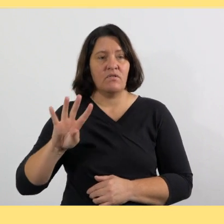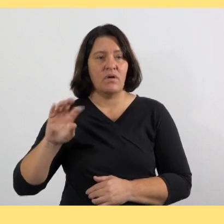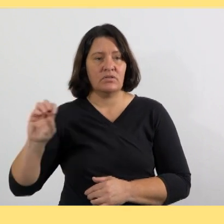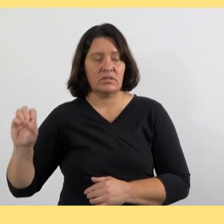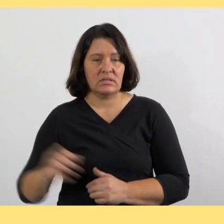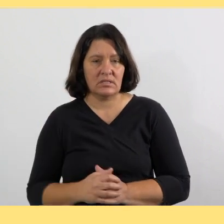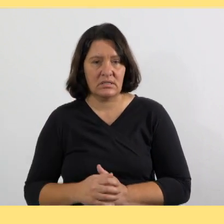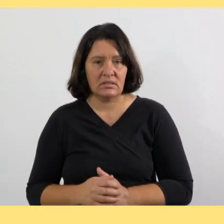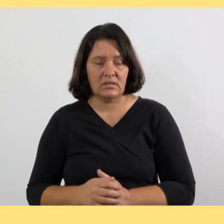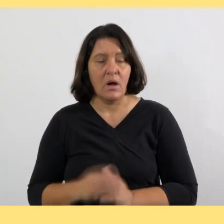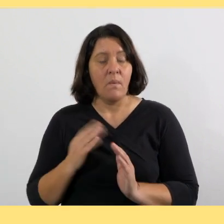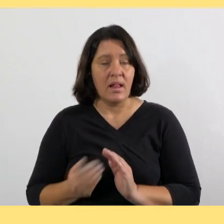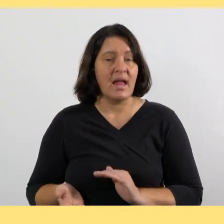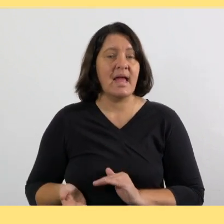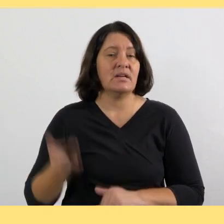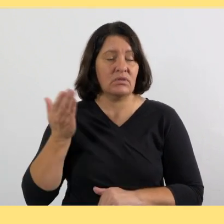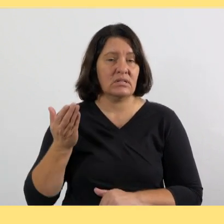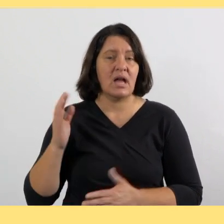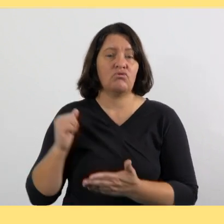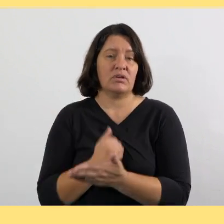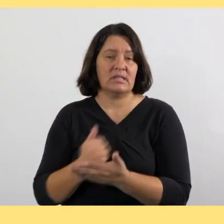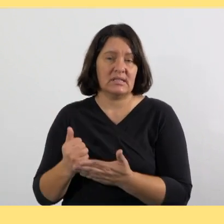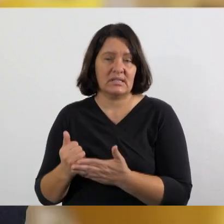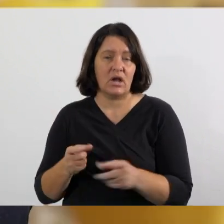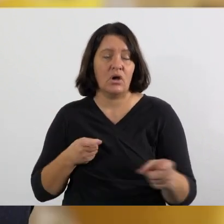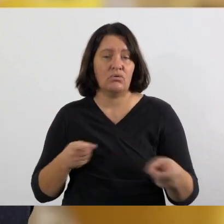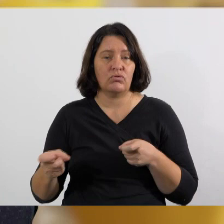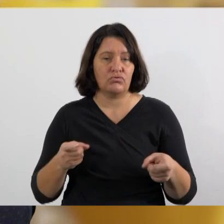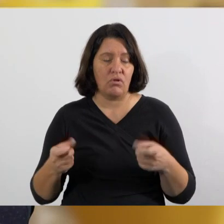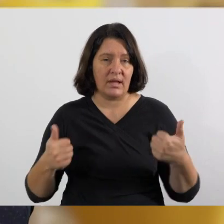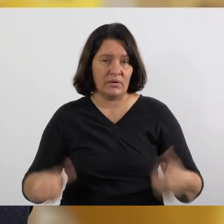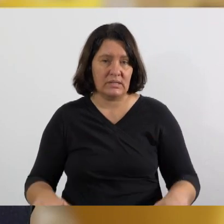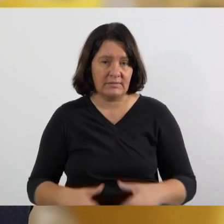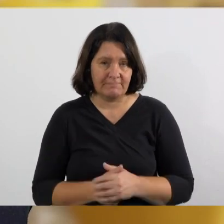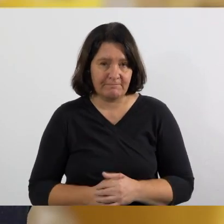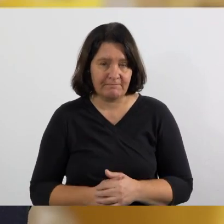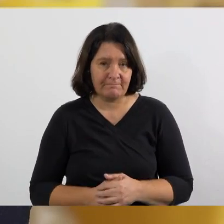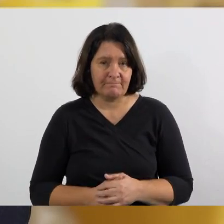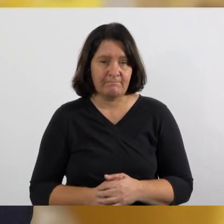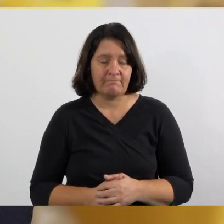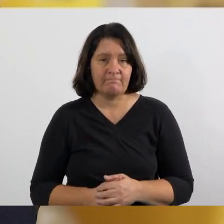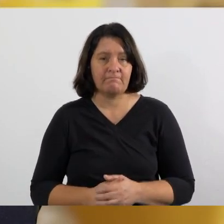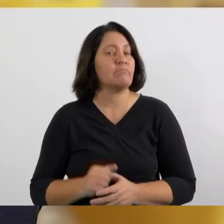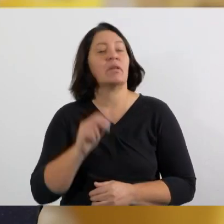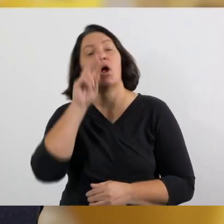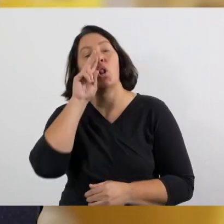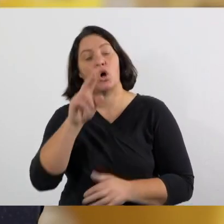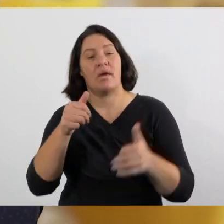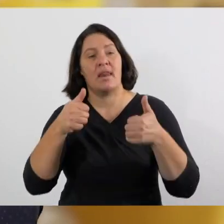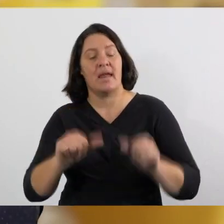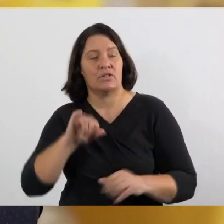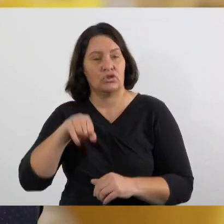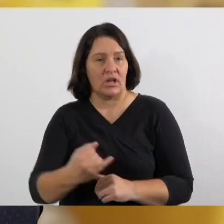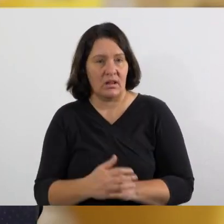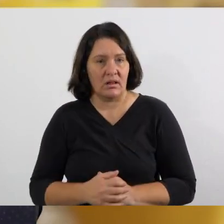54,800. It will increase my creditors control account. Let us look at the